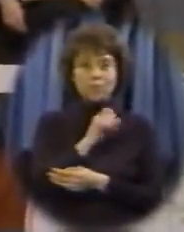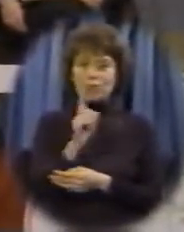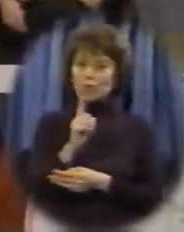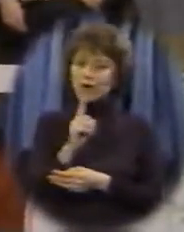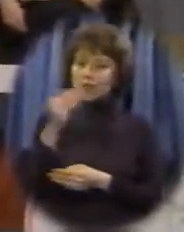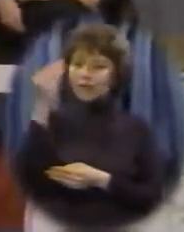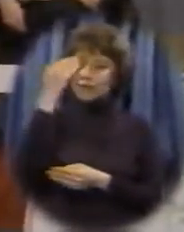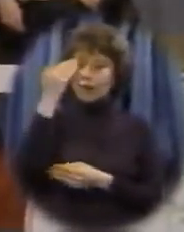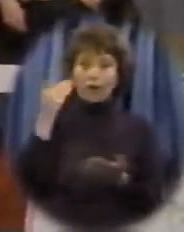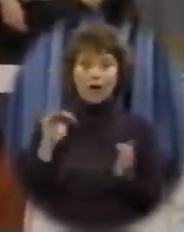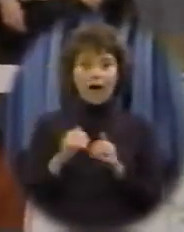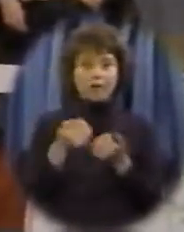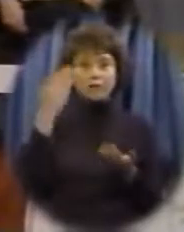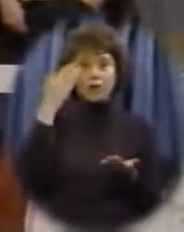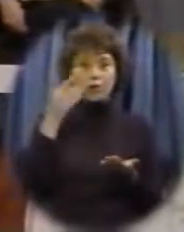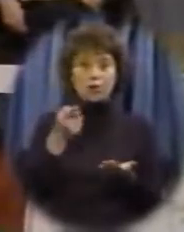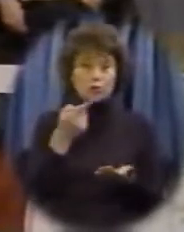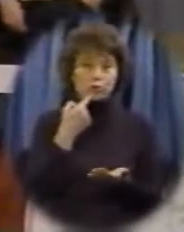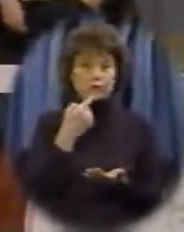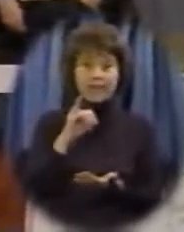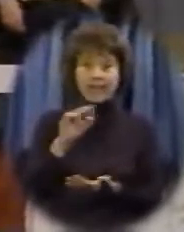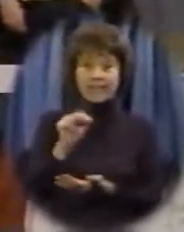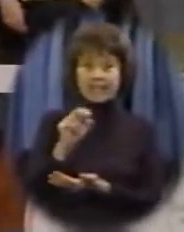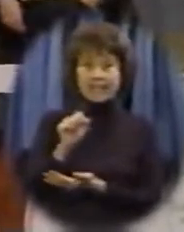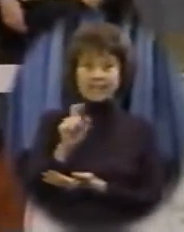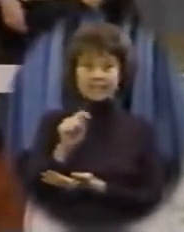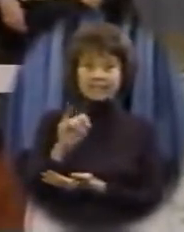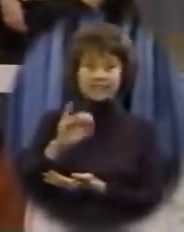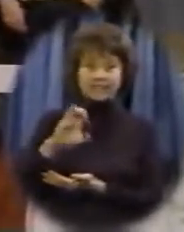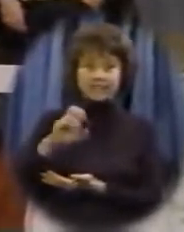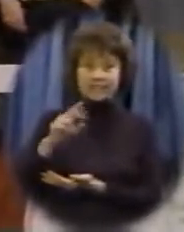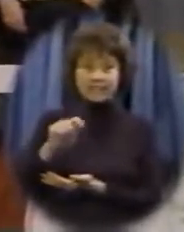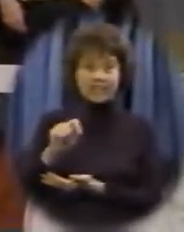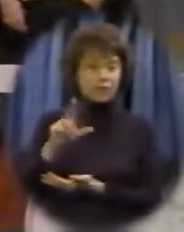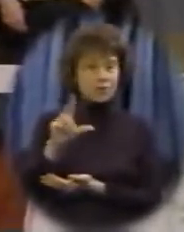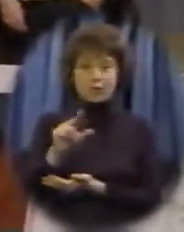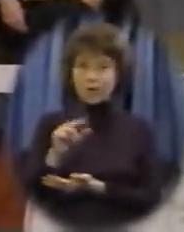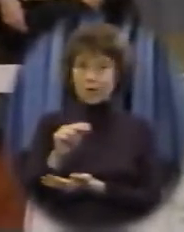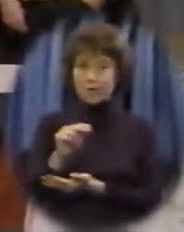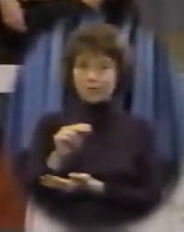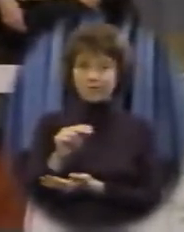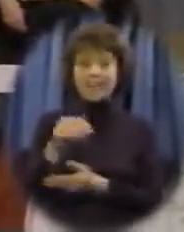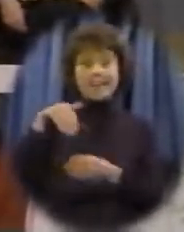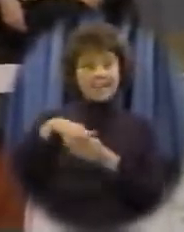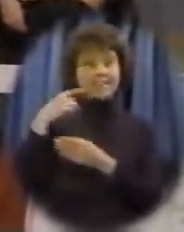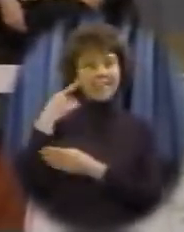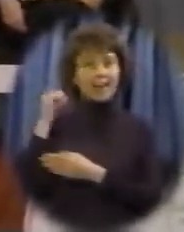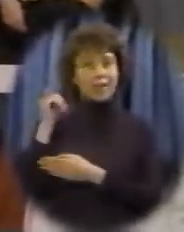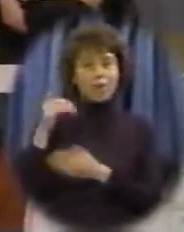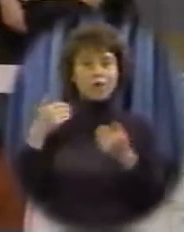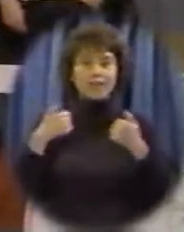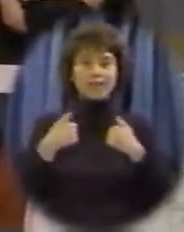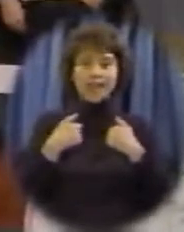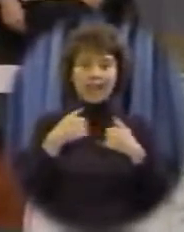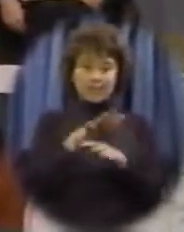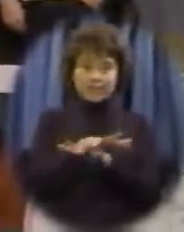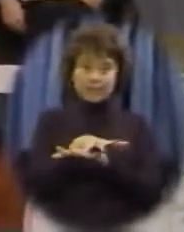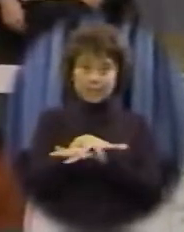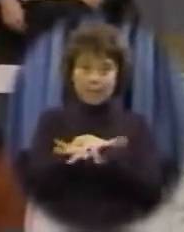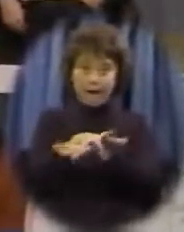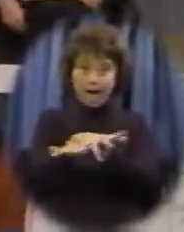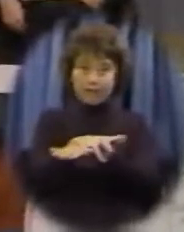they get their, you say instinct. Well, let me say this. Out in California, they have a spider about the size of a shoe button. That little